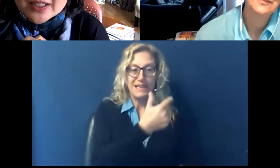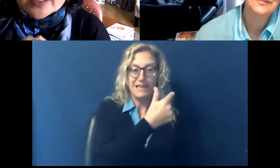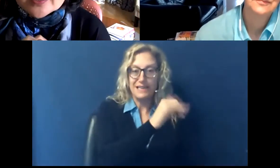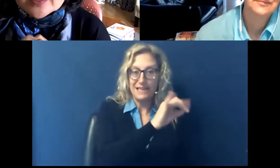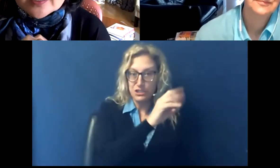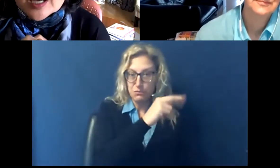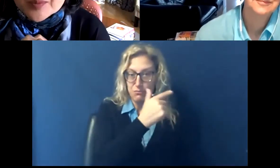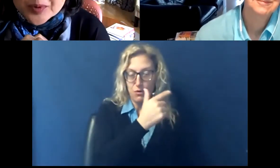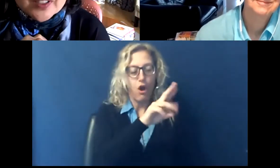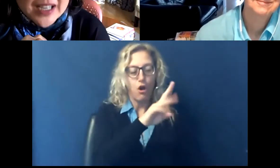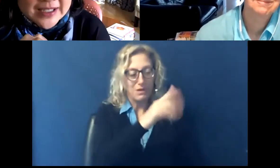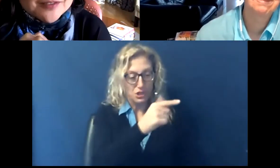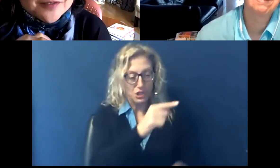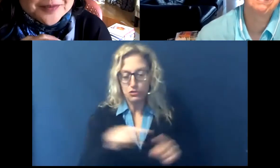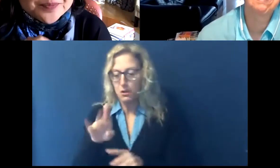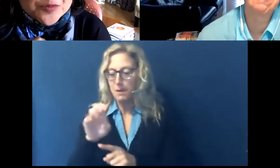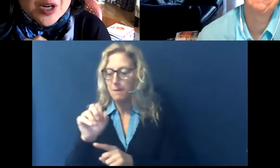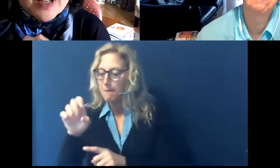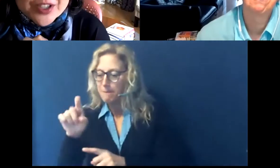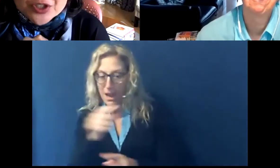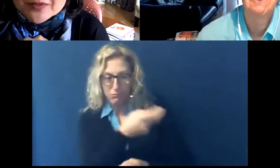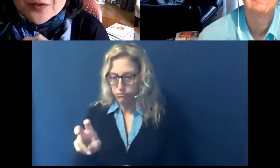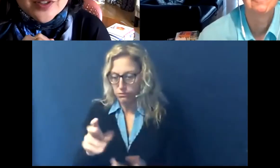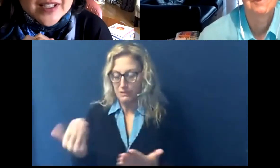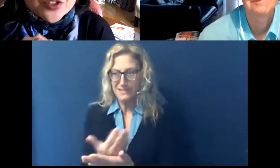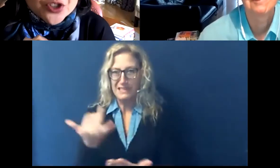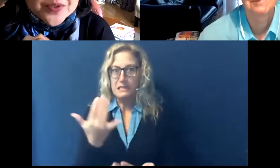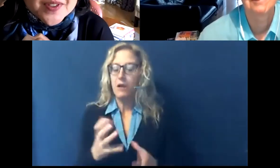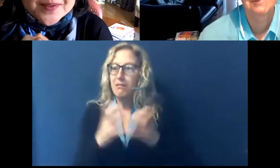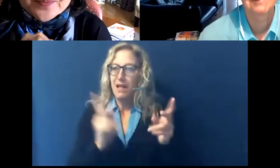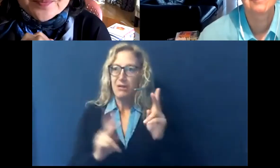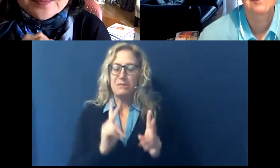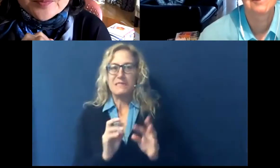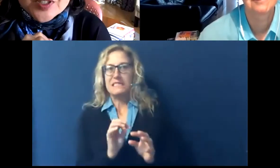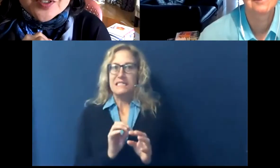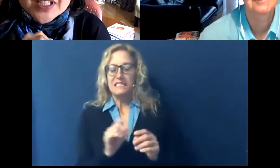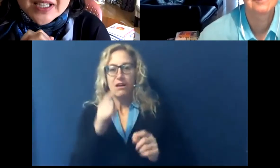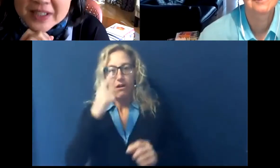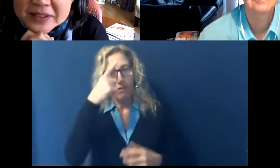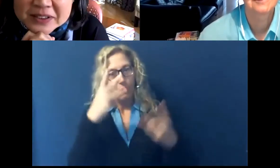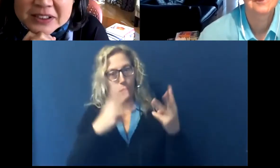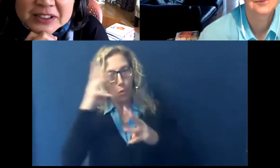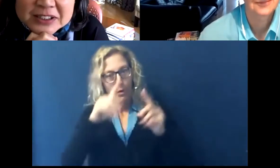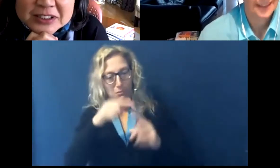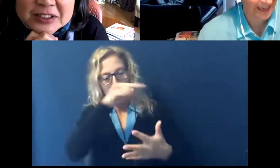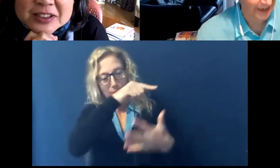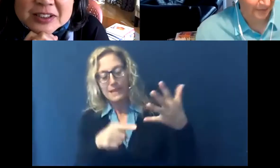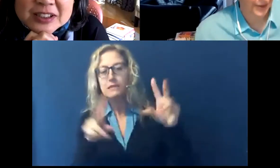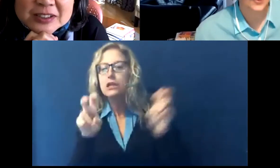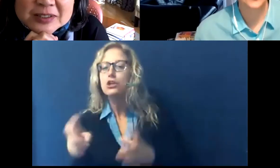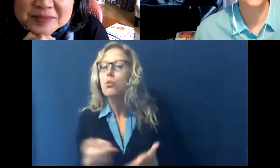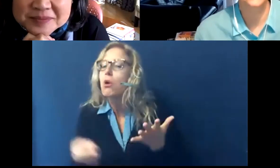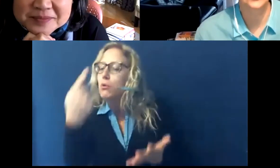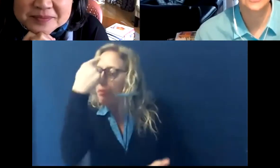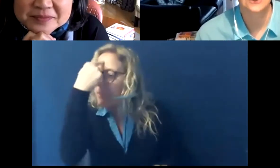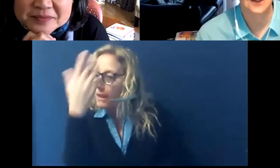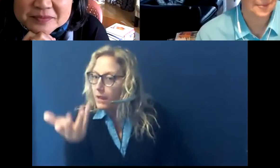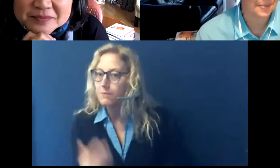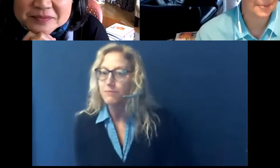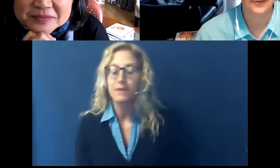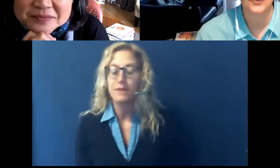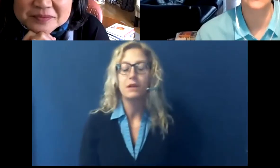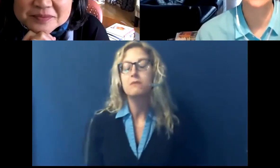Barrett comes with a lot of trepidation for these issues. What's your take? So I think when you're